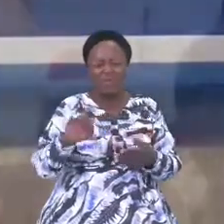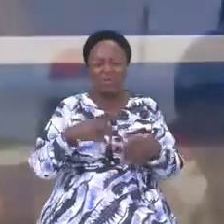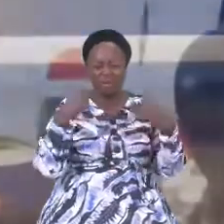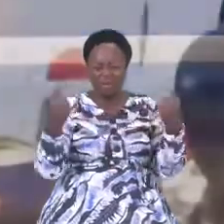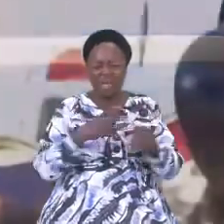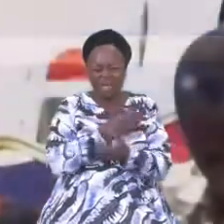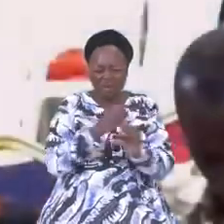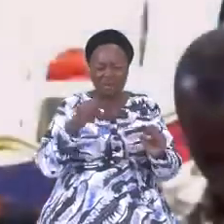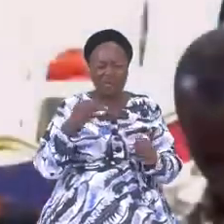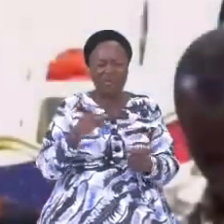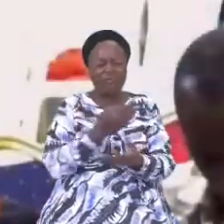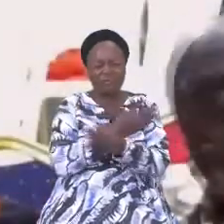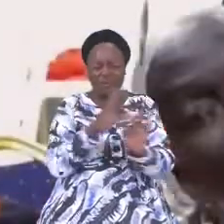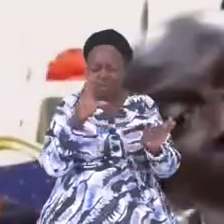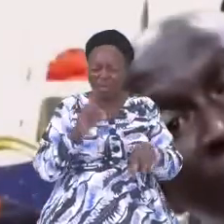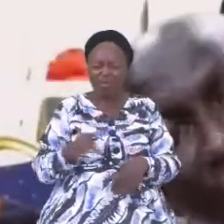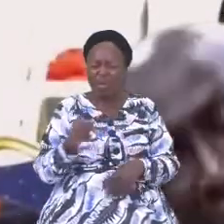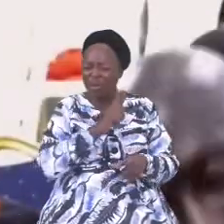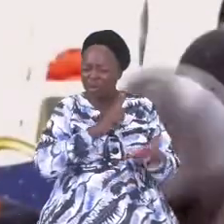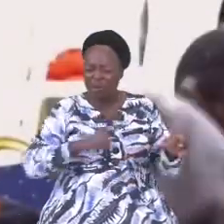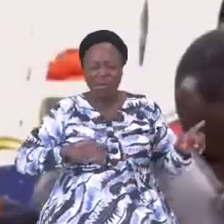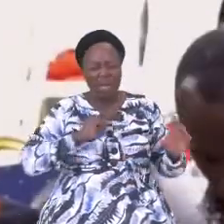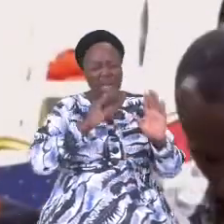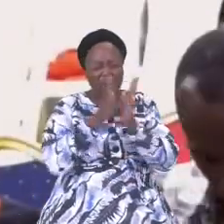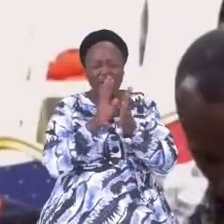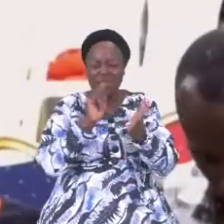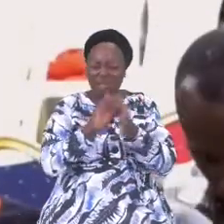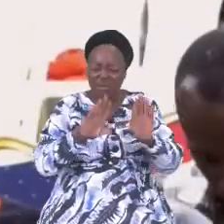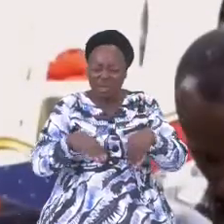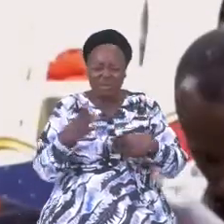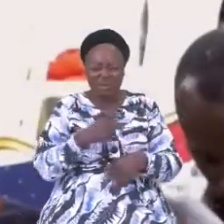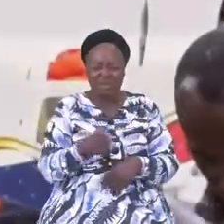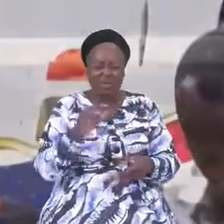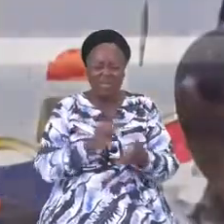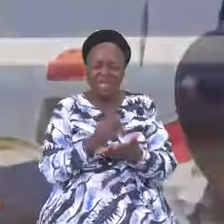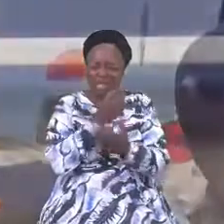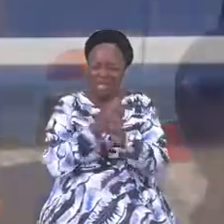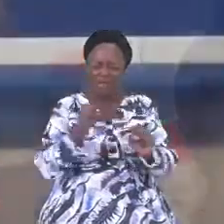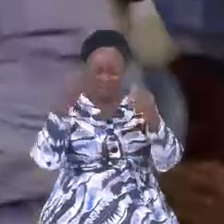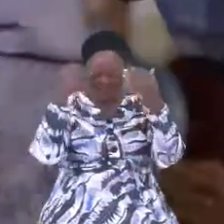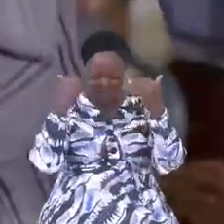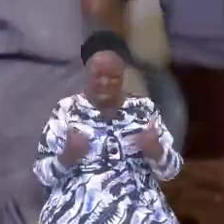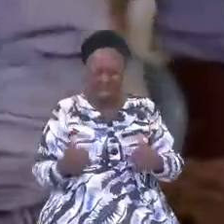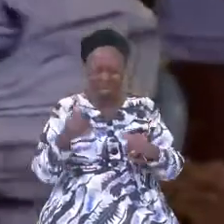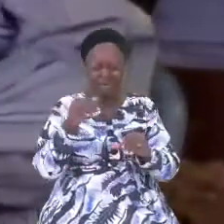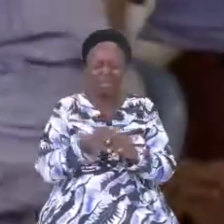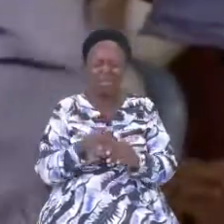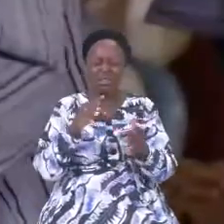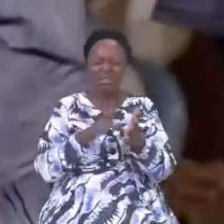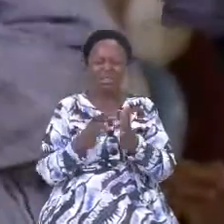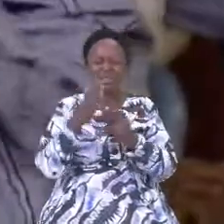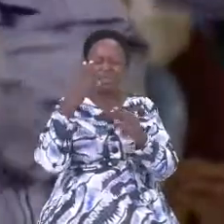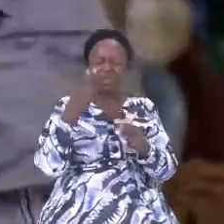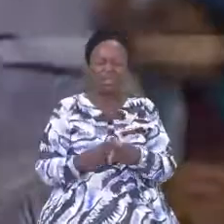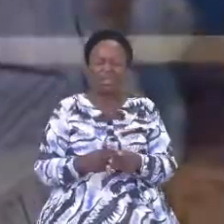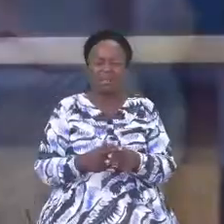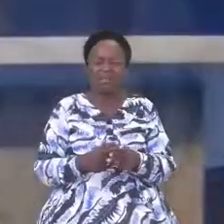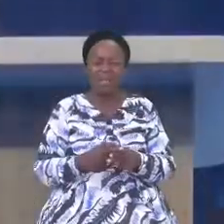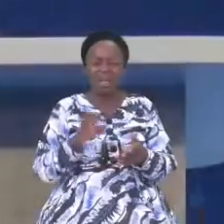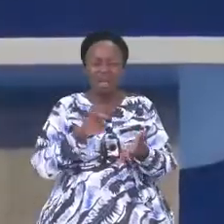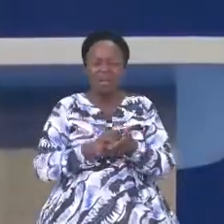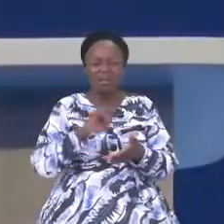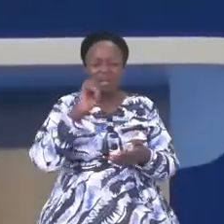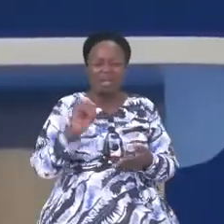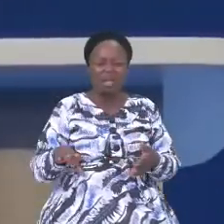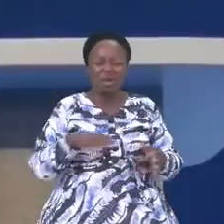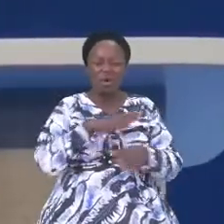and the freedom. I pray, grant them that salvation now in Jesus' name. Blot out all